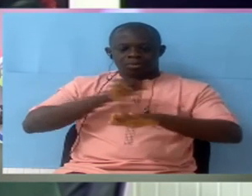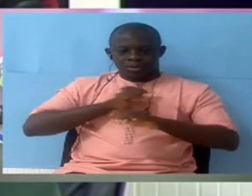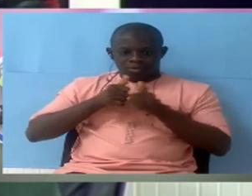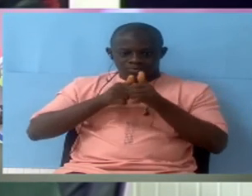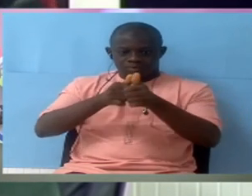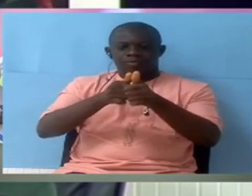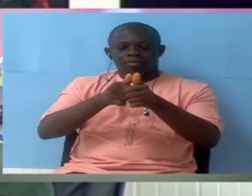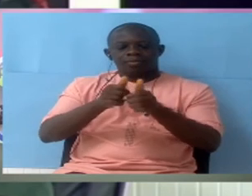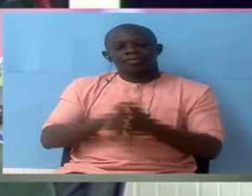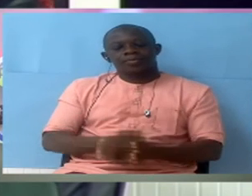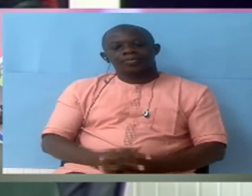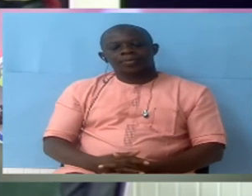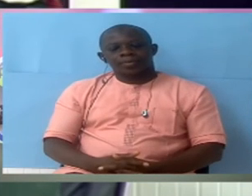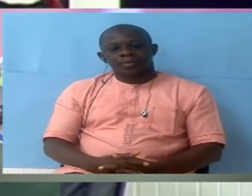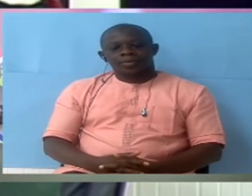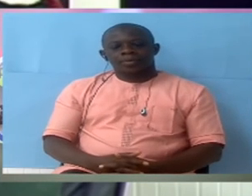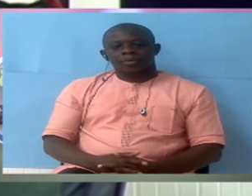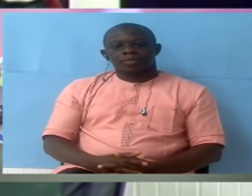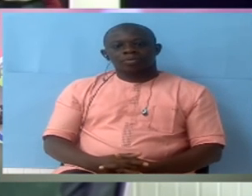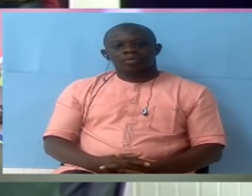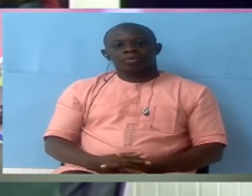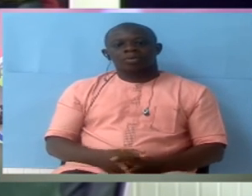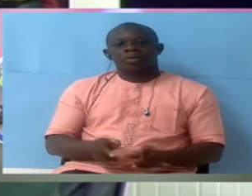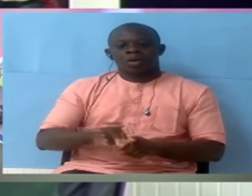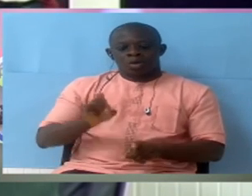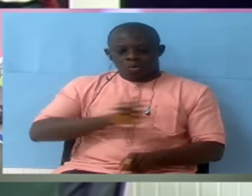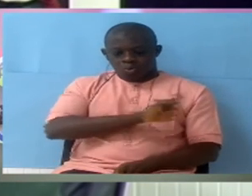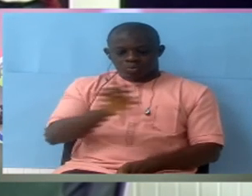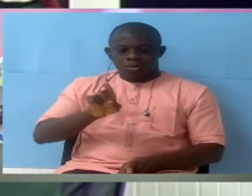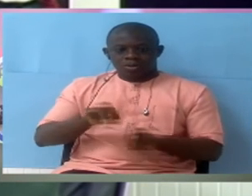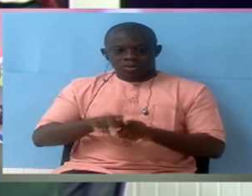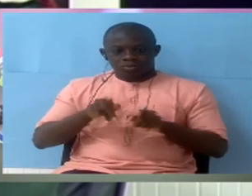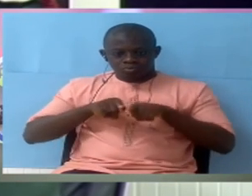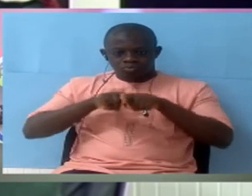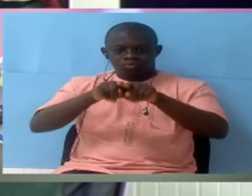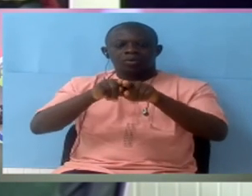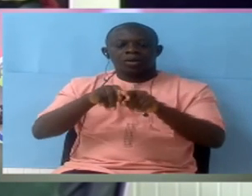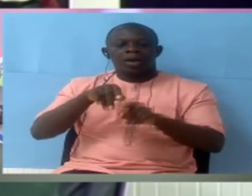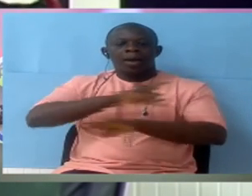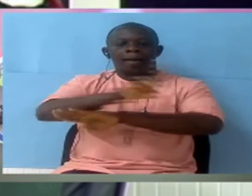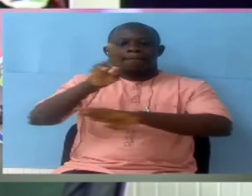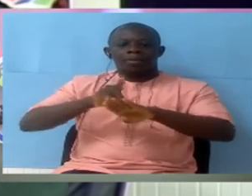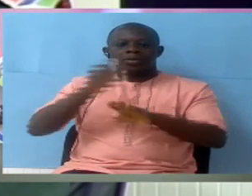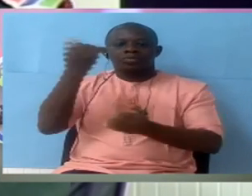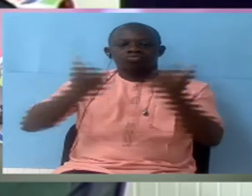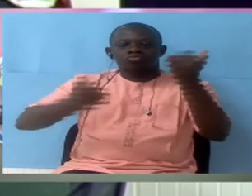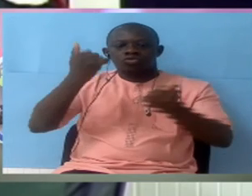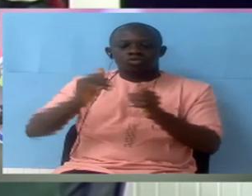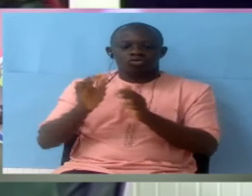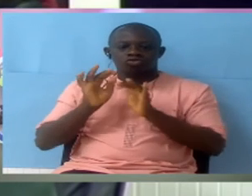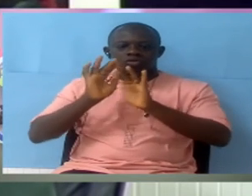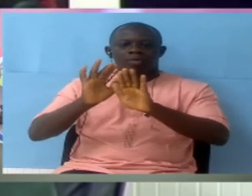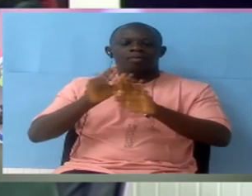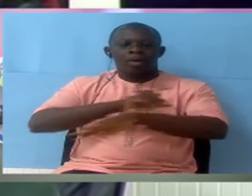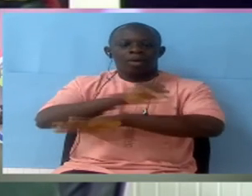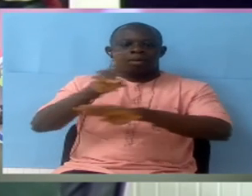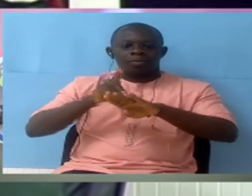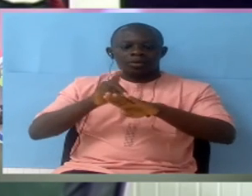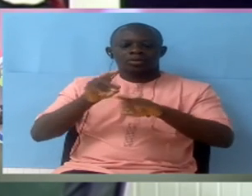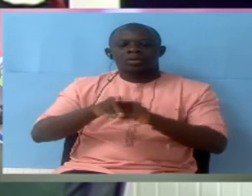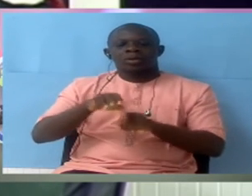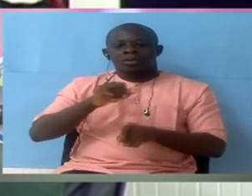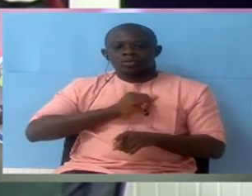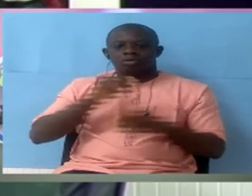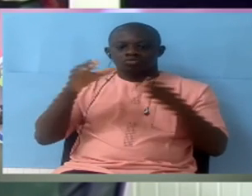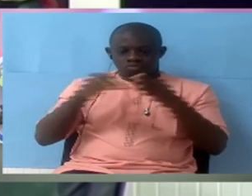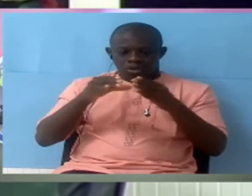souf. We went to the car park. Ñu dem ci fa moto yi di garder, garé. He went